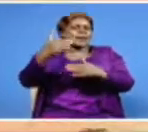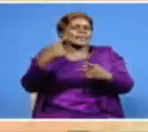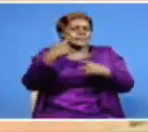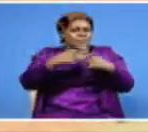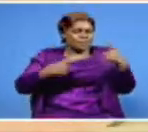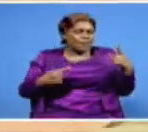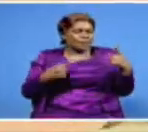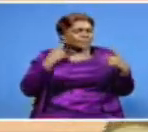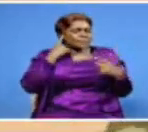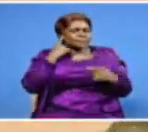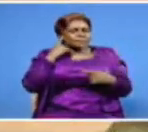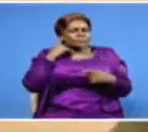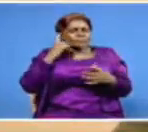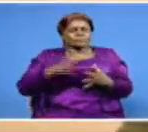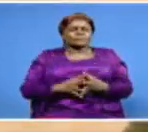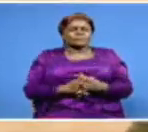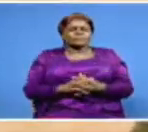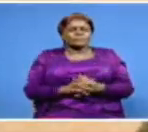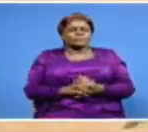year.